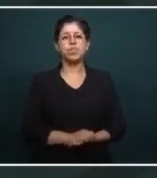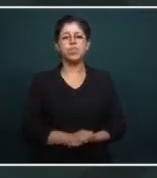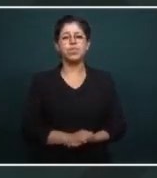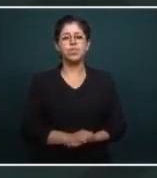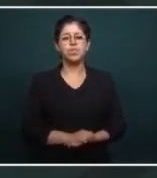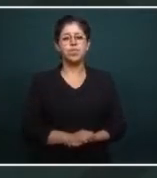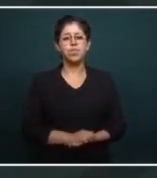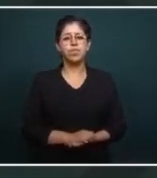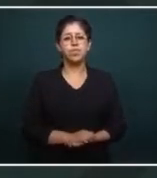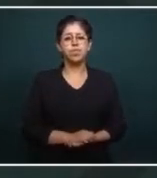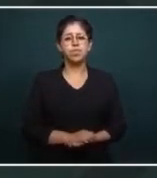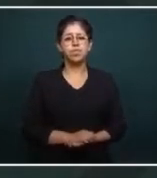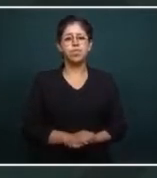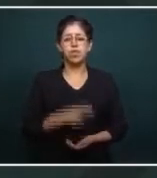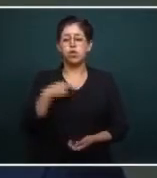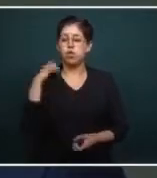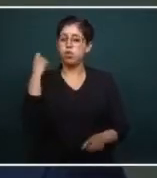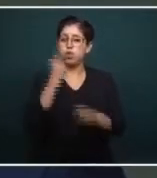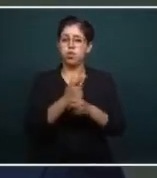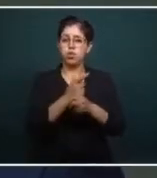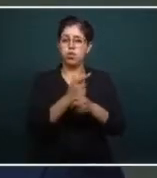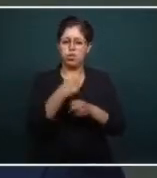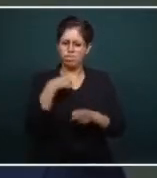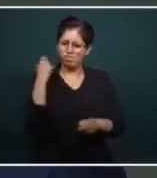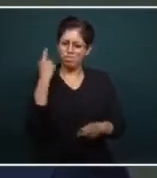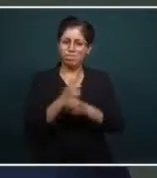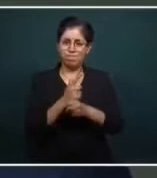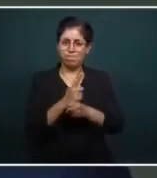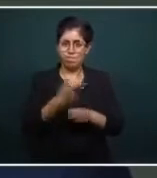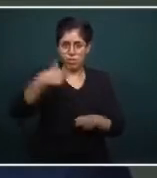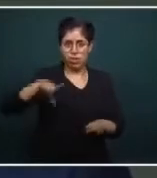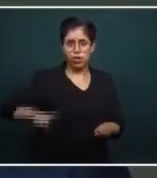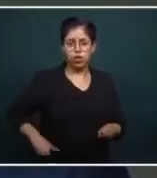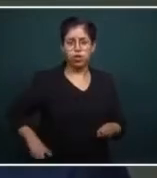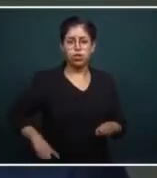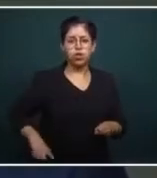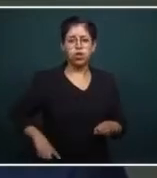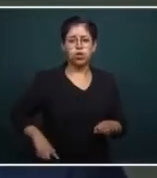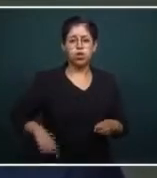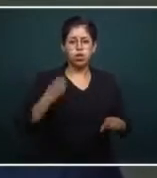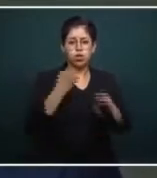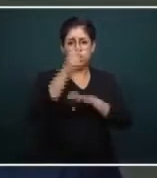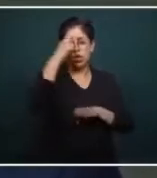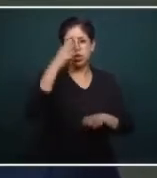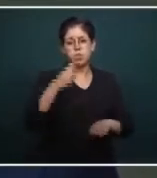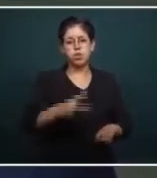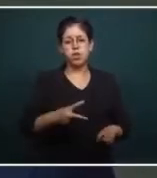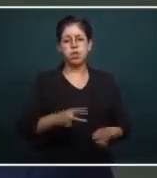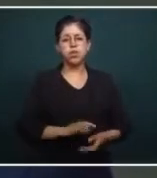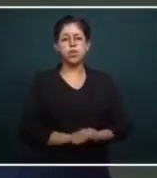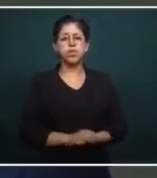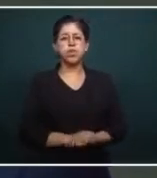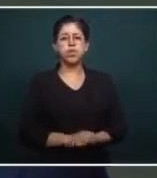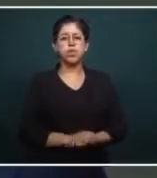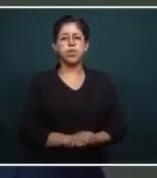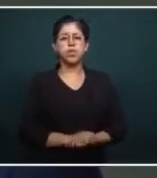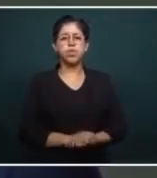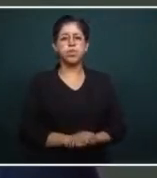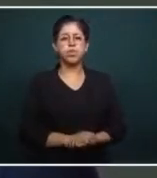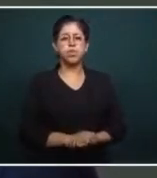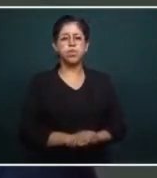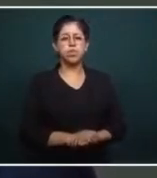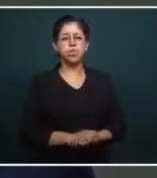also, he constatado I've que el gobernador constituted that the del government Estado de México of the state of Mexico